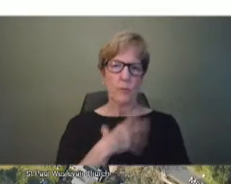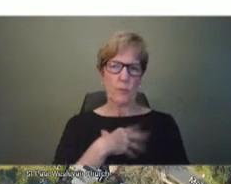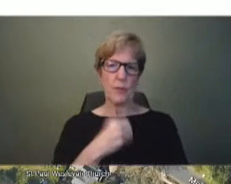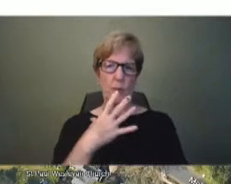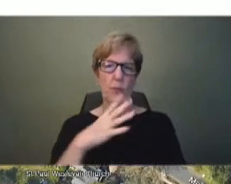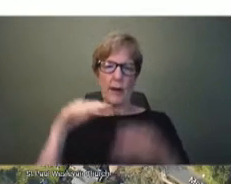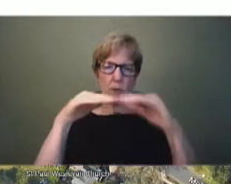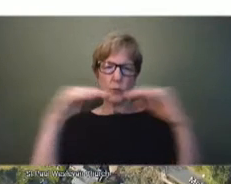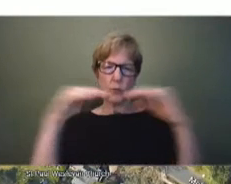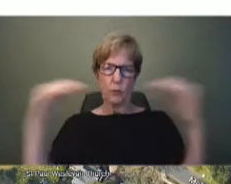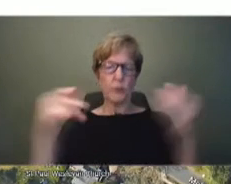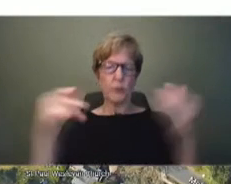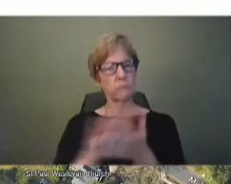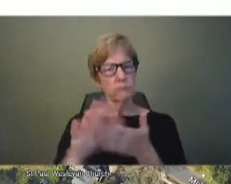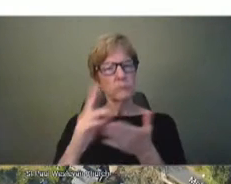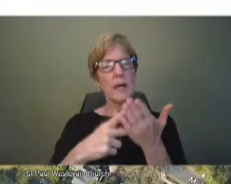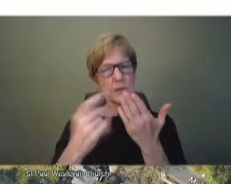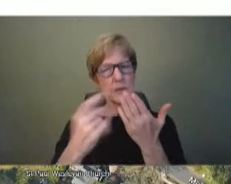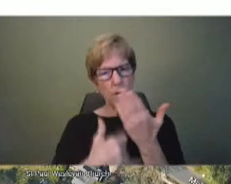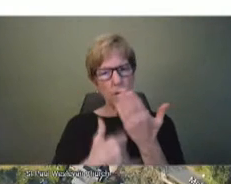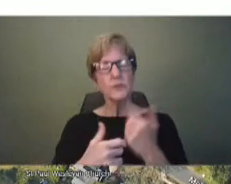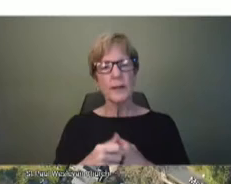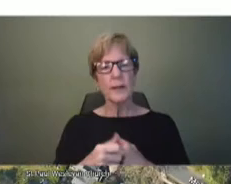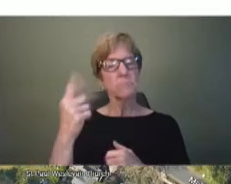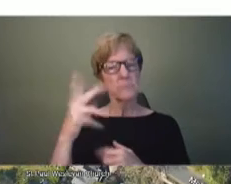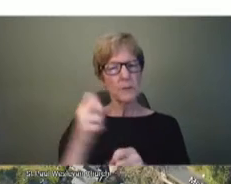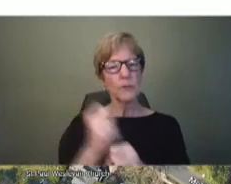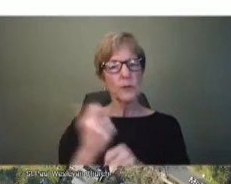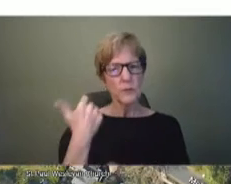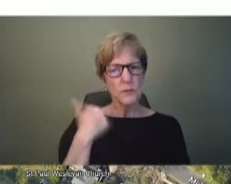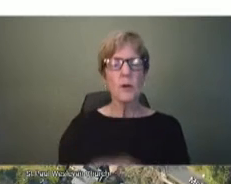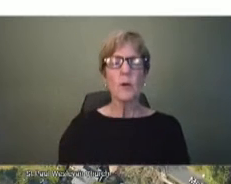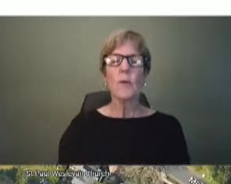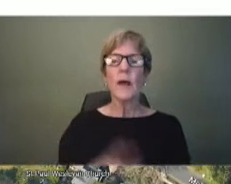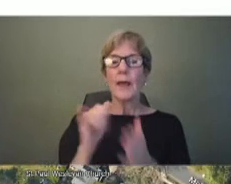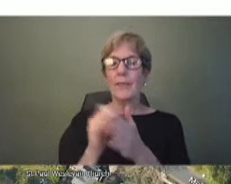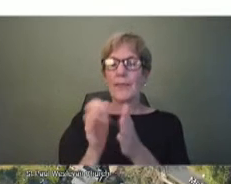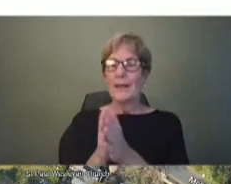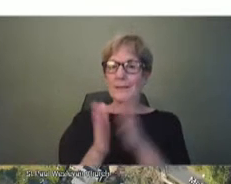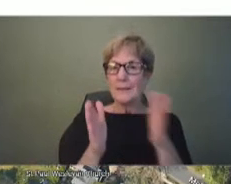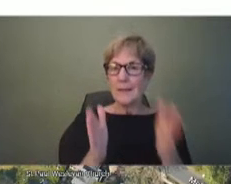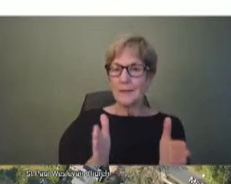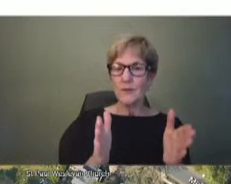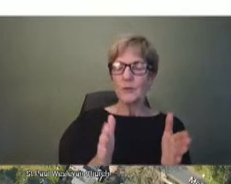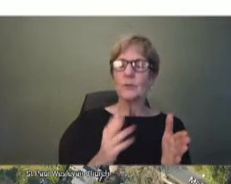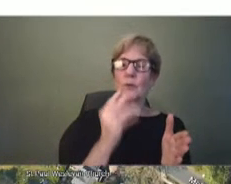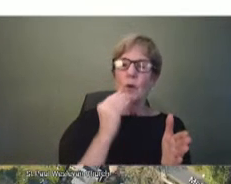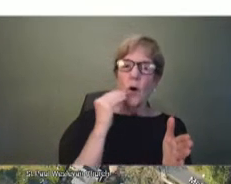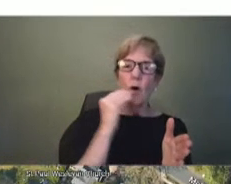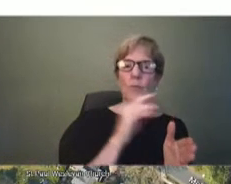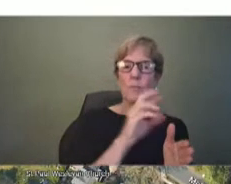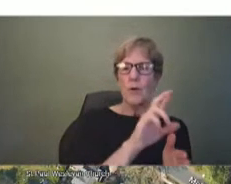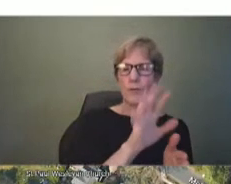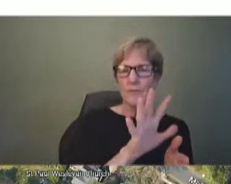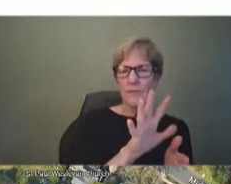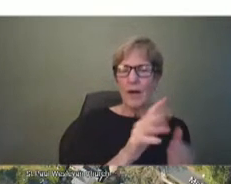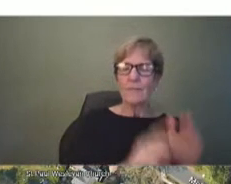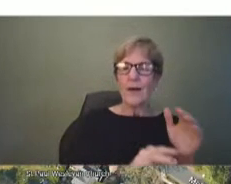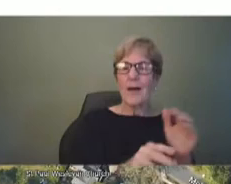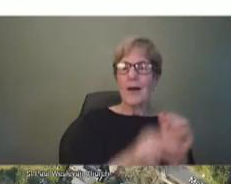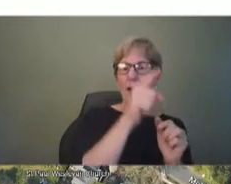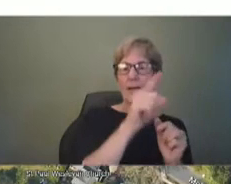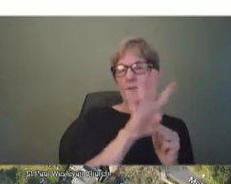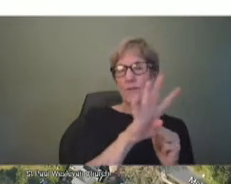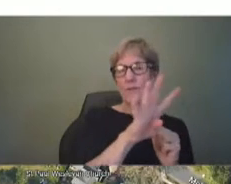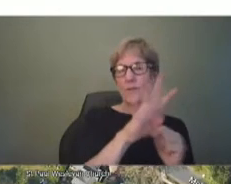did a very very nice project that was well received several years ago that's directly next to single family R5 the height of that is four stories so roughly you